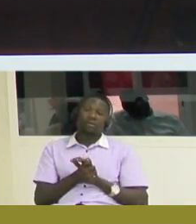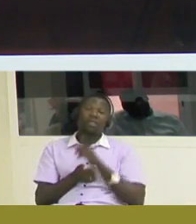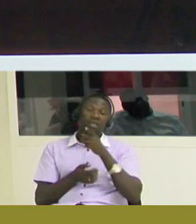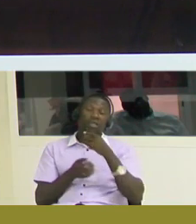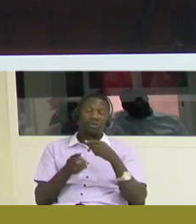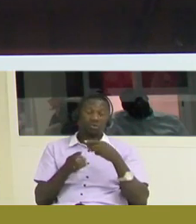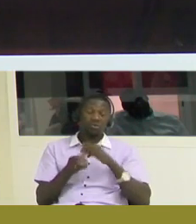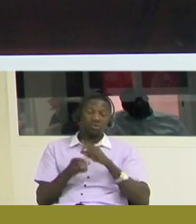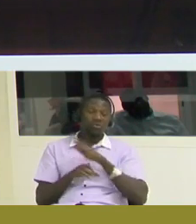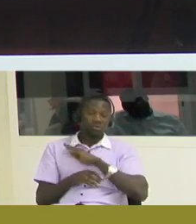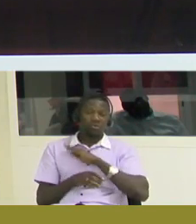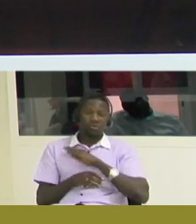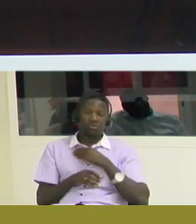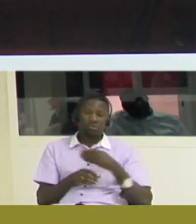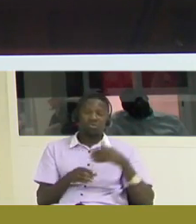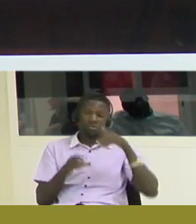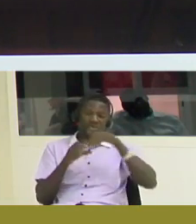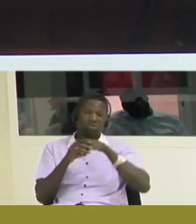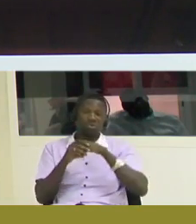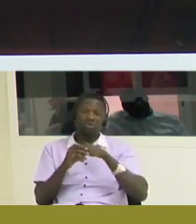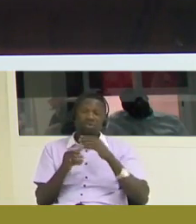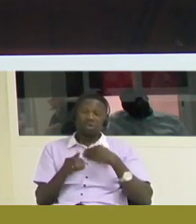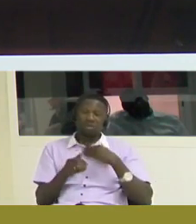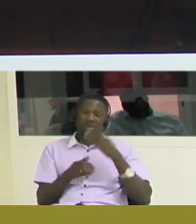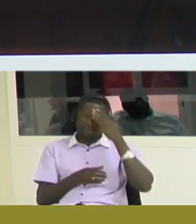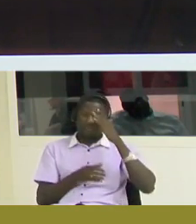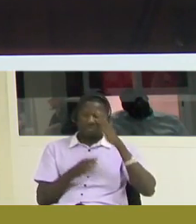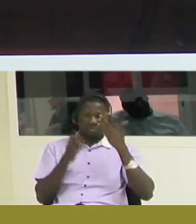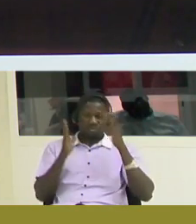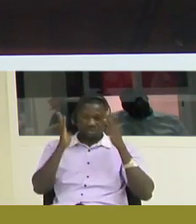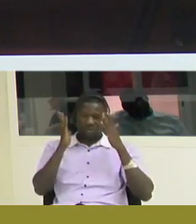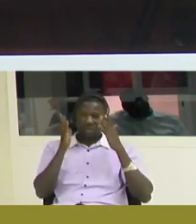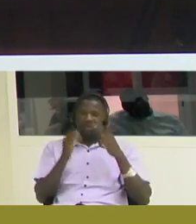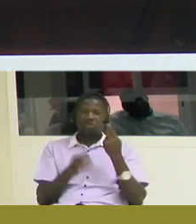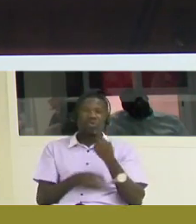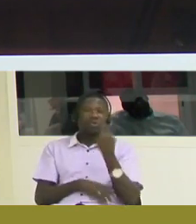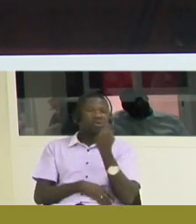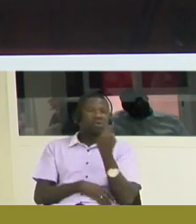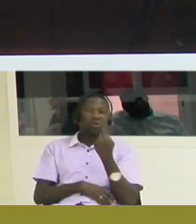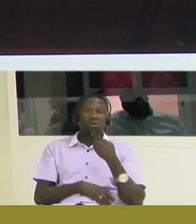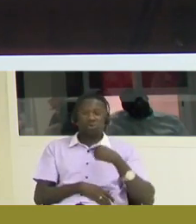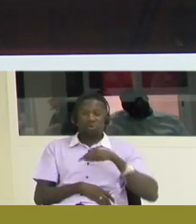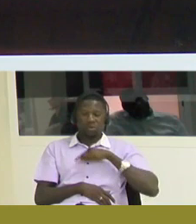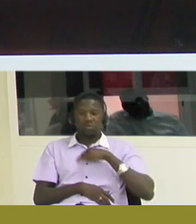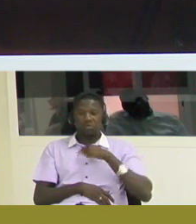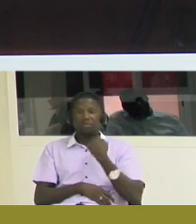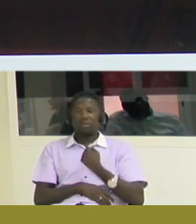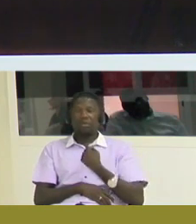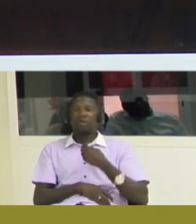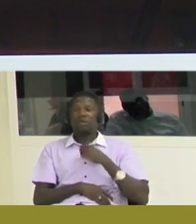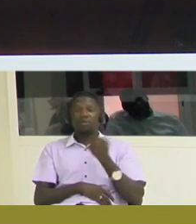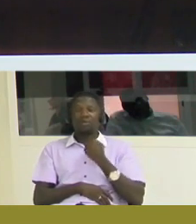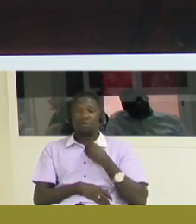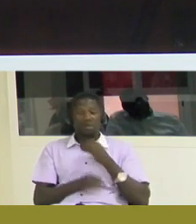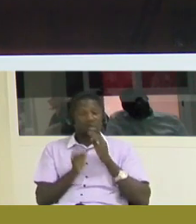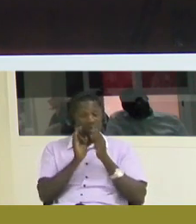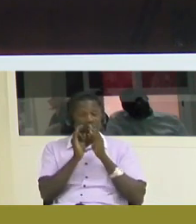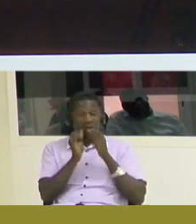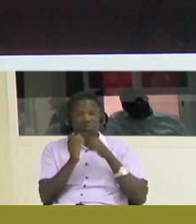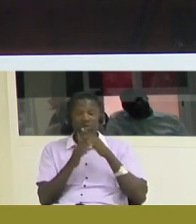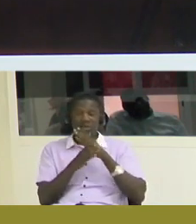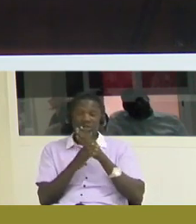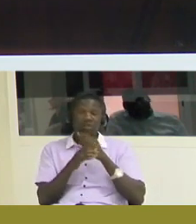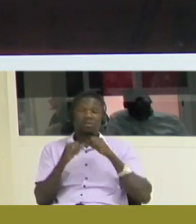brought some kind of problem not only with me because I didn't address that with him